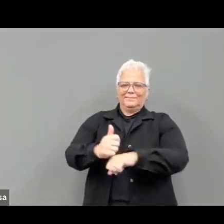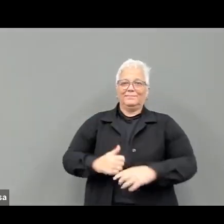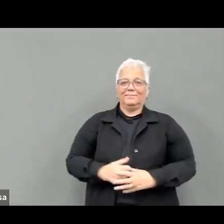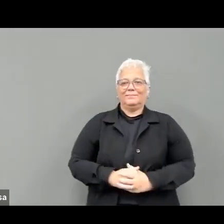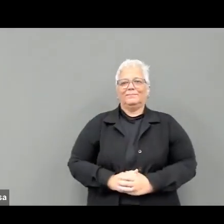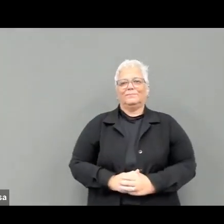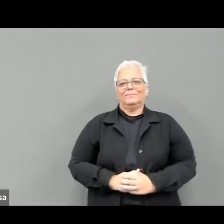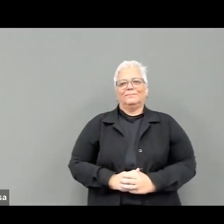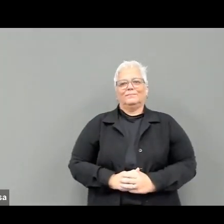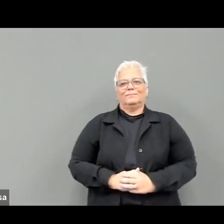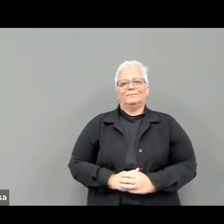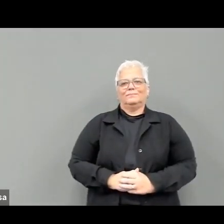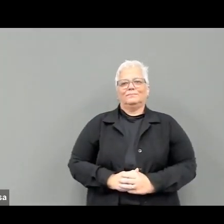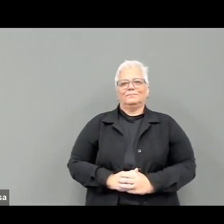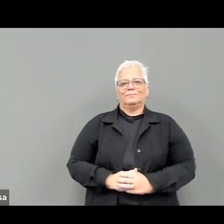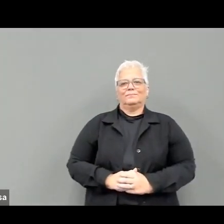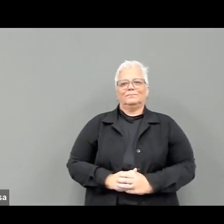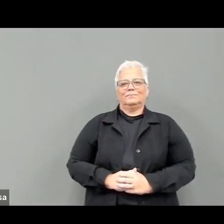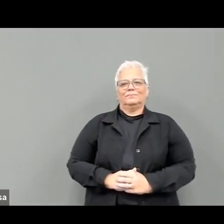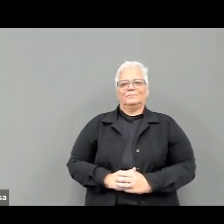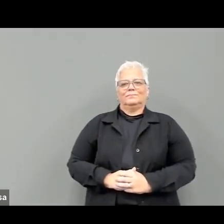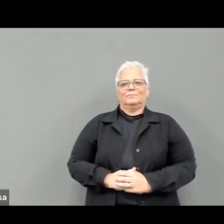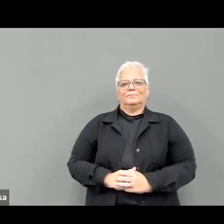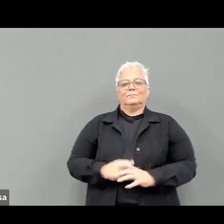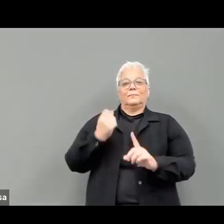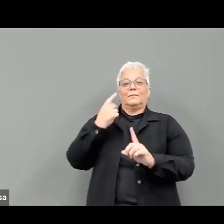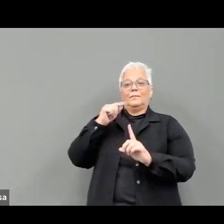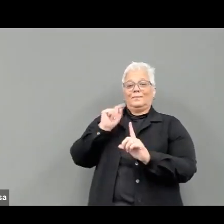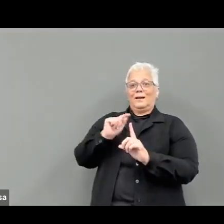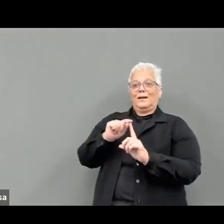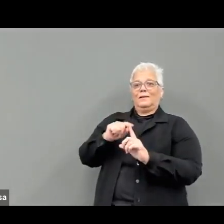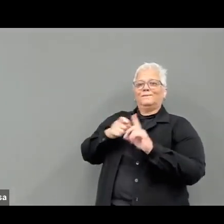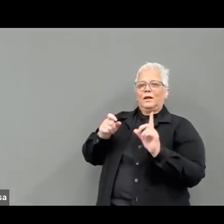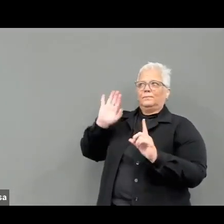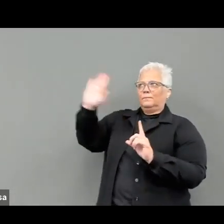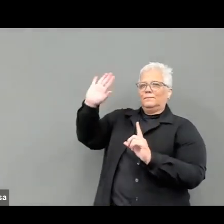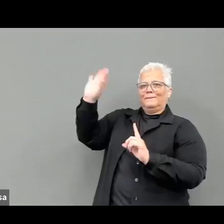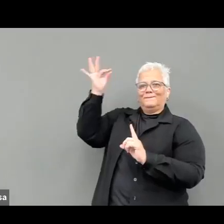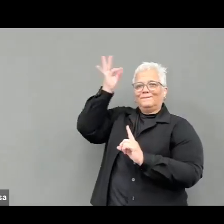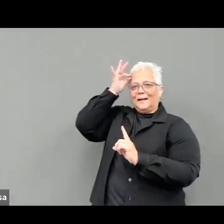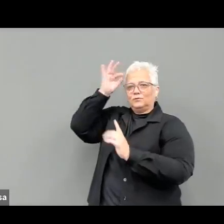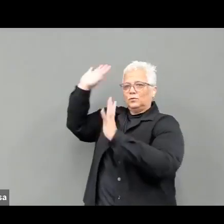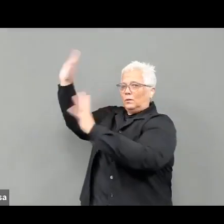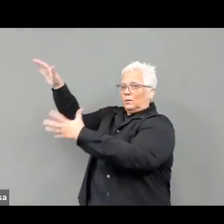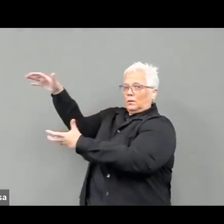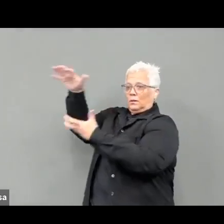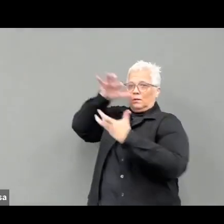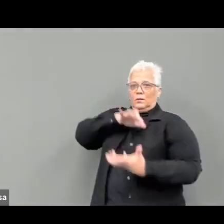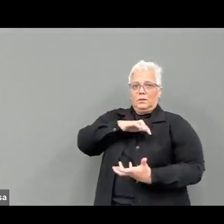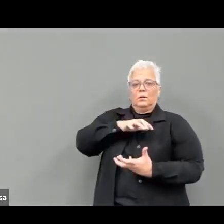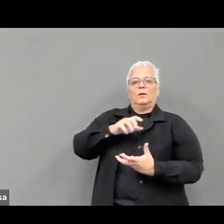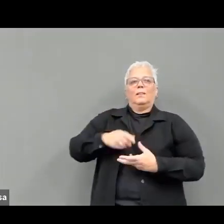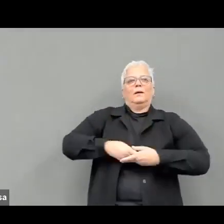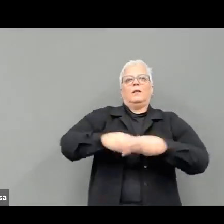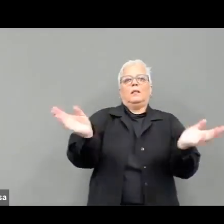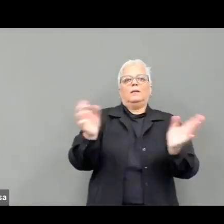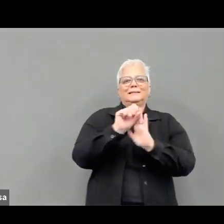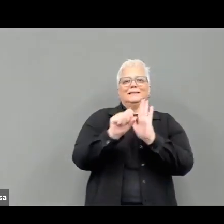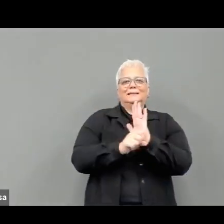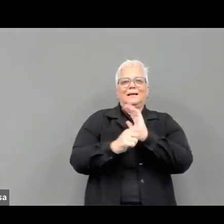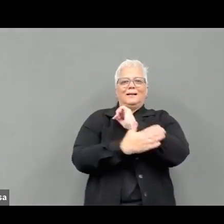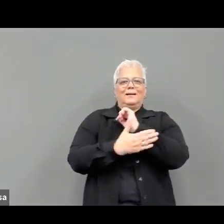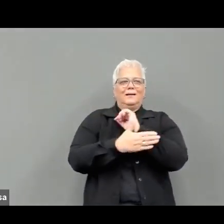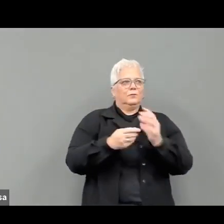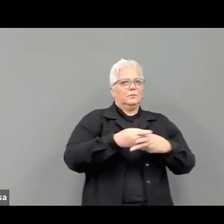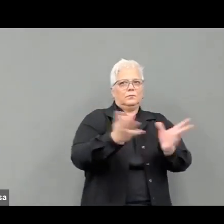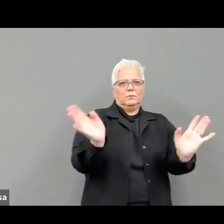in Tulsa County, which is great news. Additionally, even more exciting news, Tulsa County will soon be the site of a megapod in partnership with state